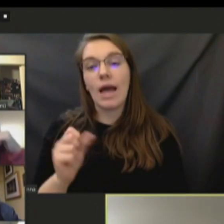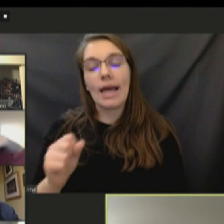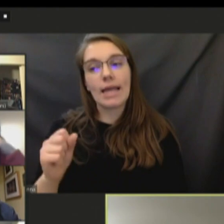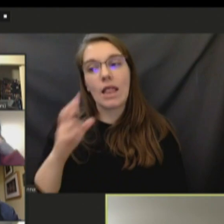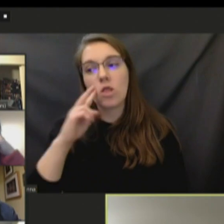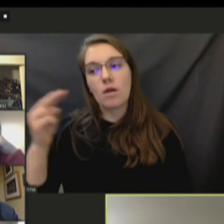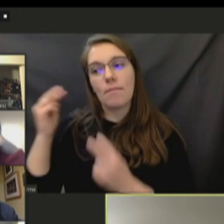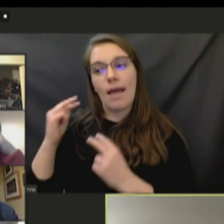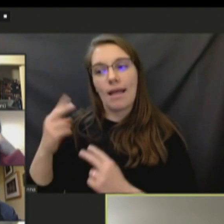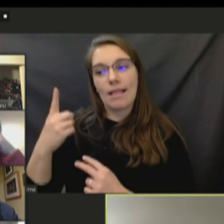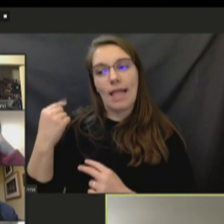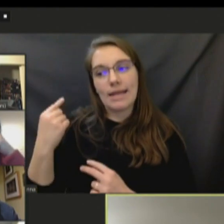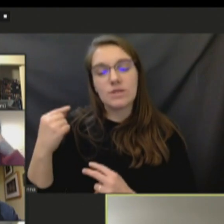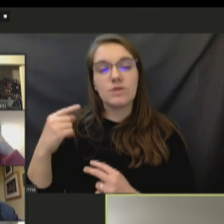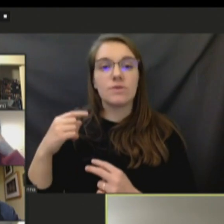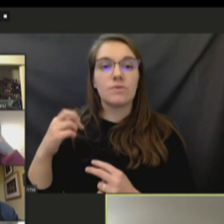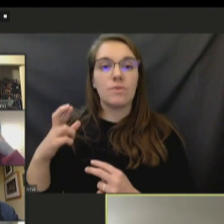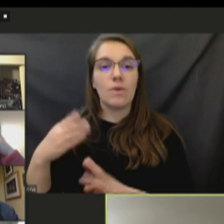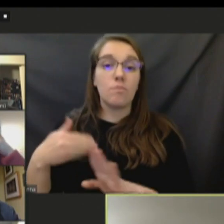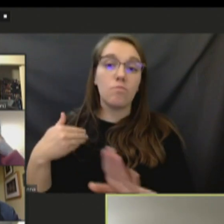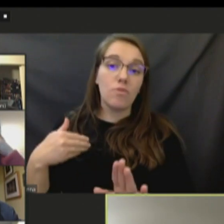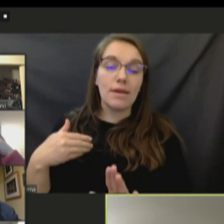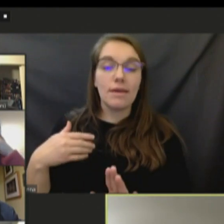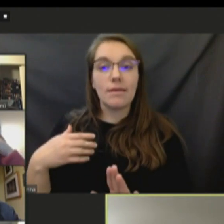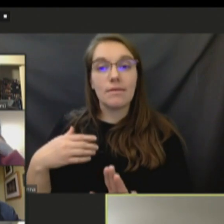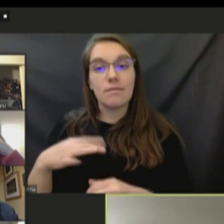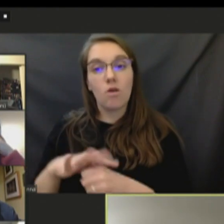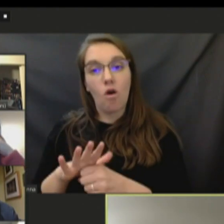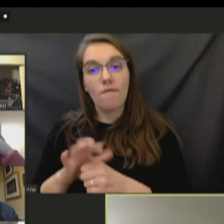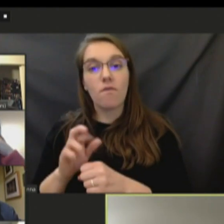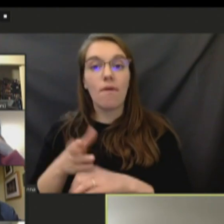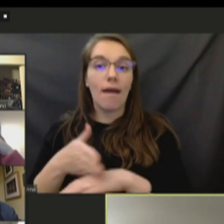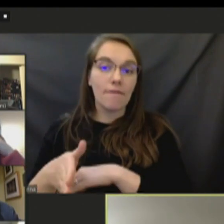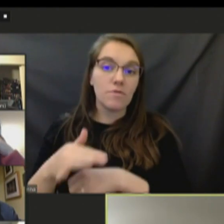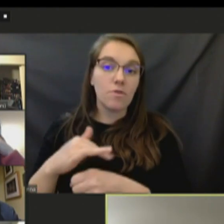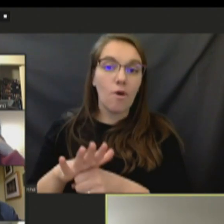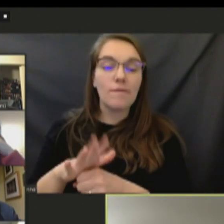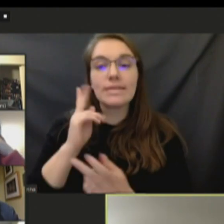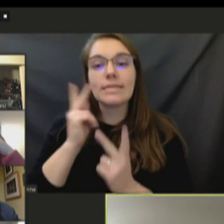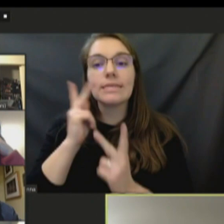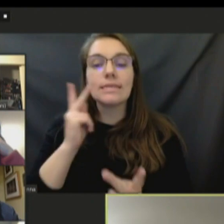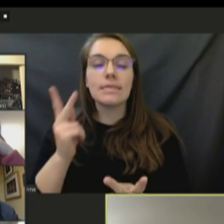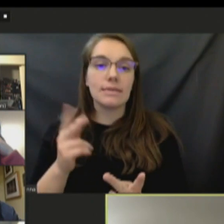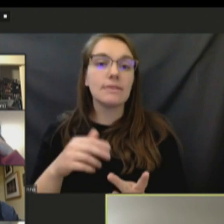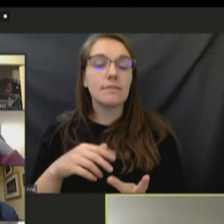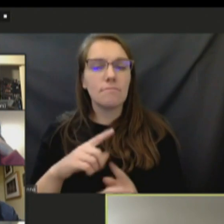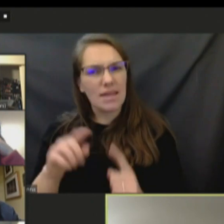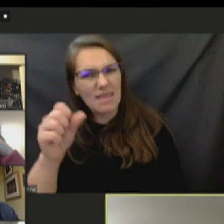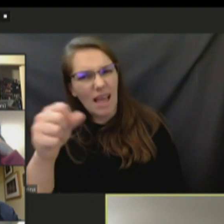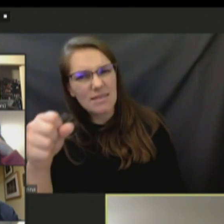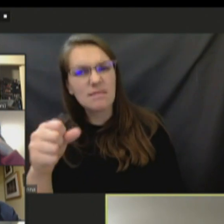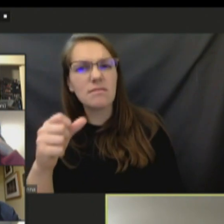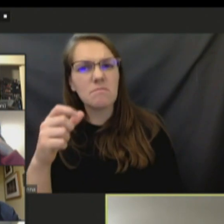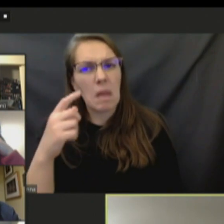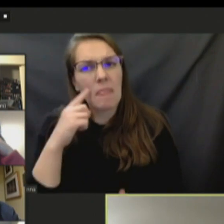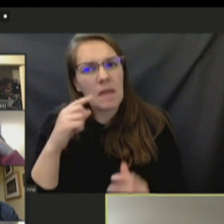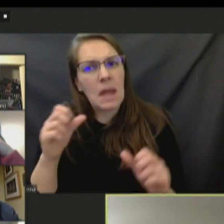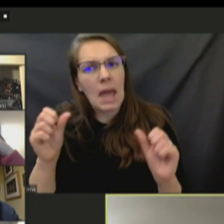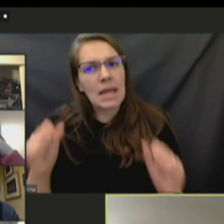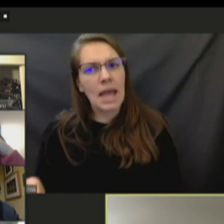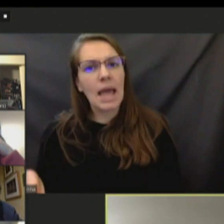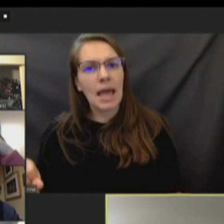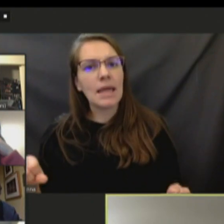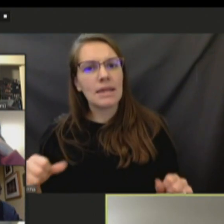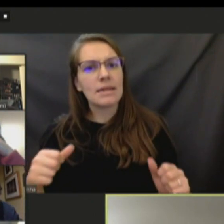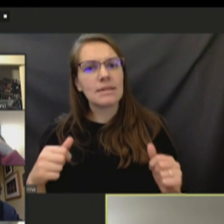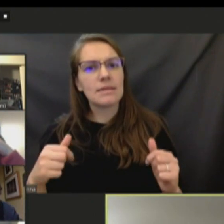was looking like, or maybe pre and post COVID to see if there's a shift in that pattern. But no, I believe that should be something that I can